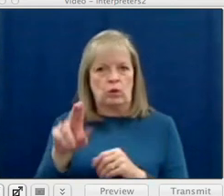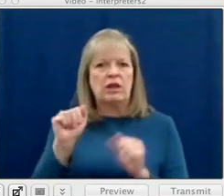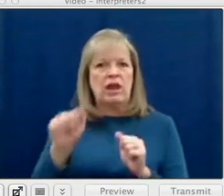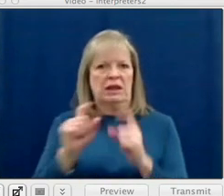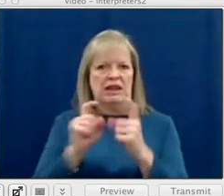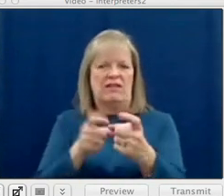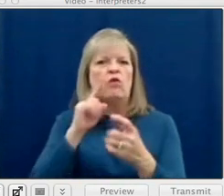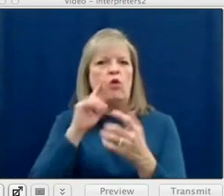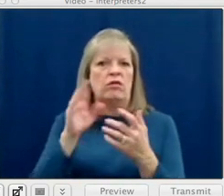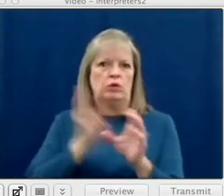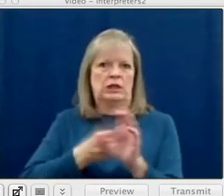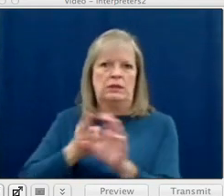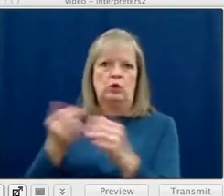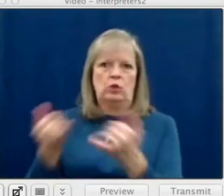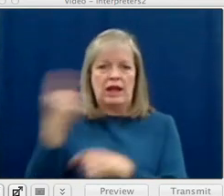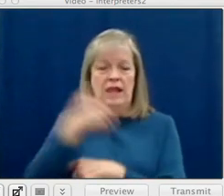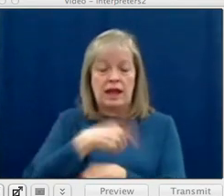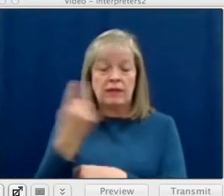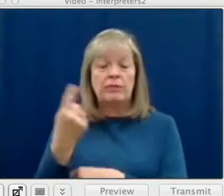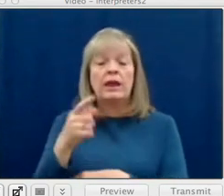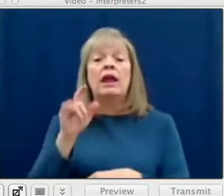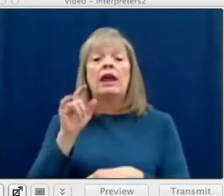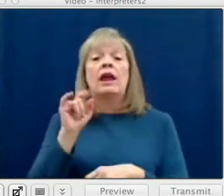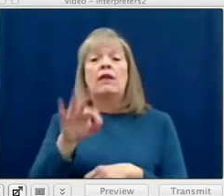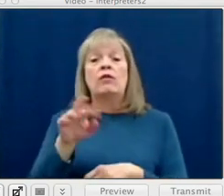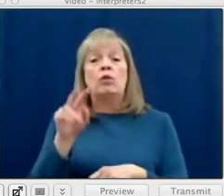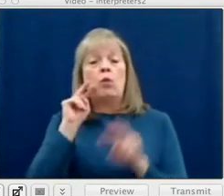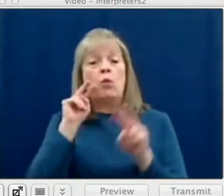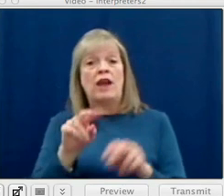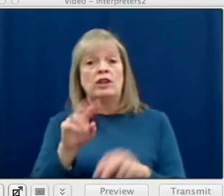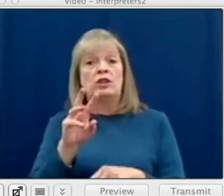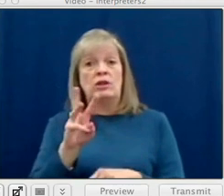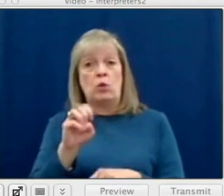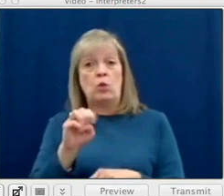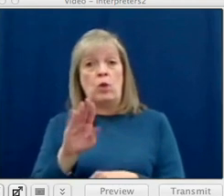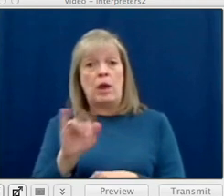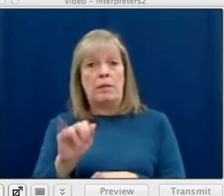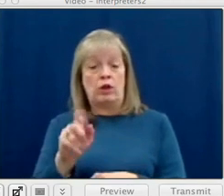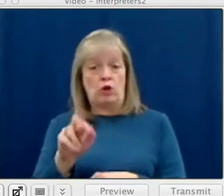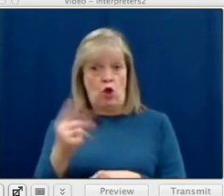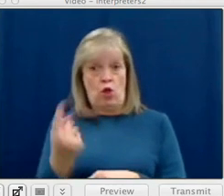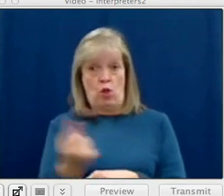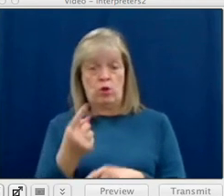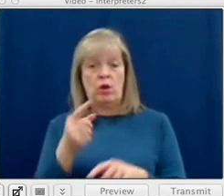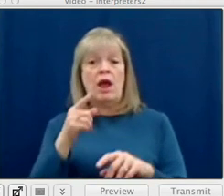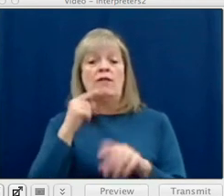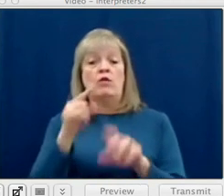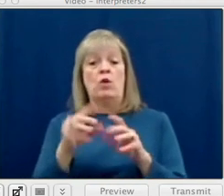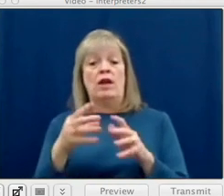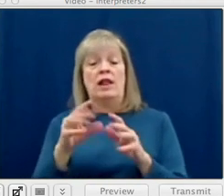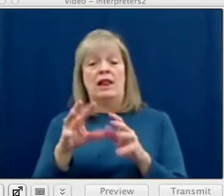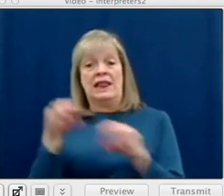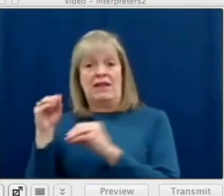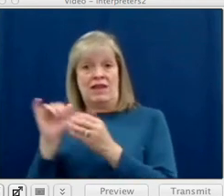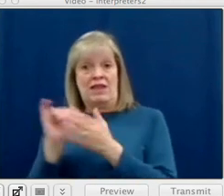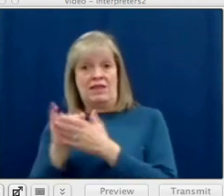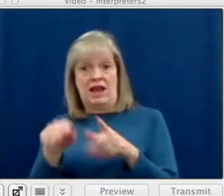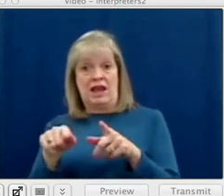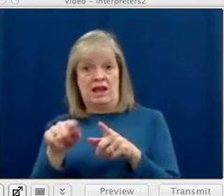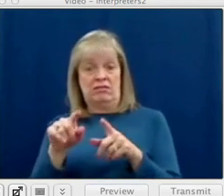participation today. If you're watching this webinar alone, once you X out of the system, a survey will come